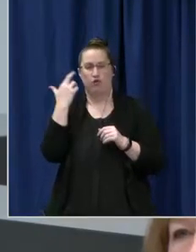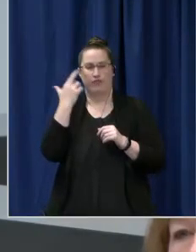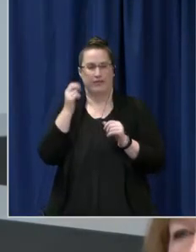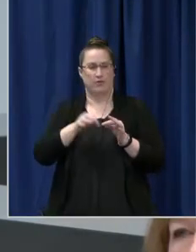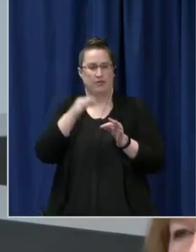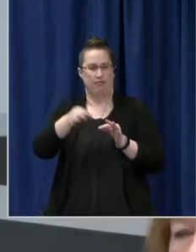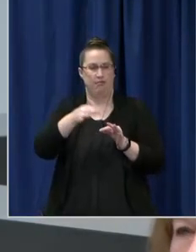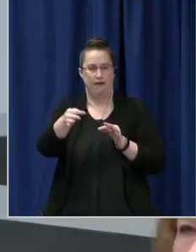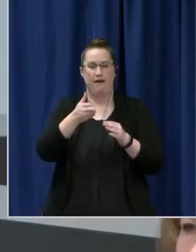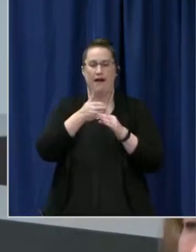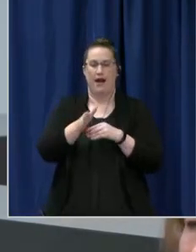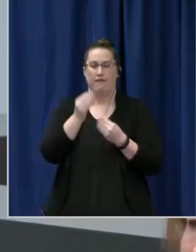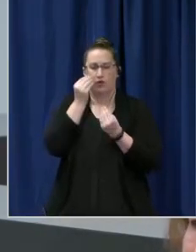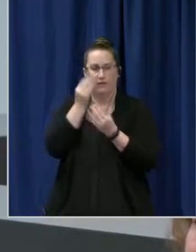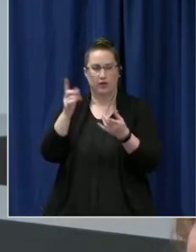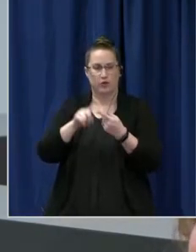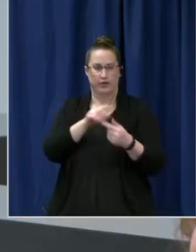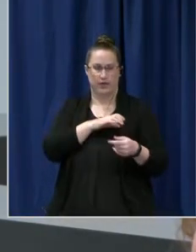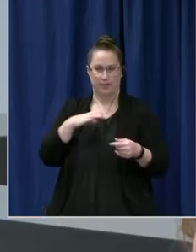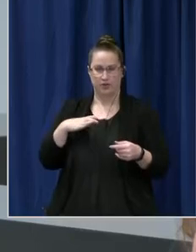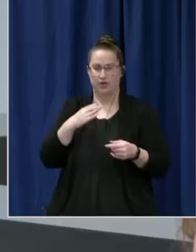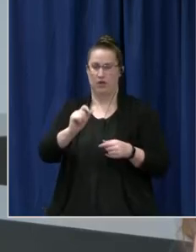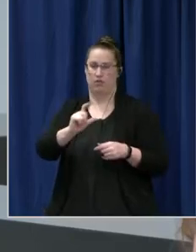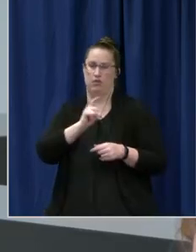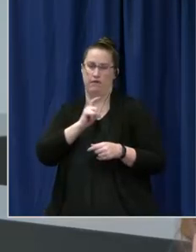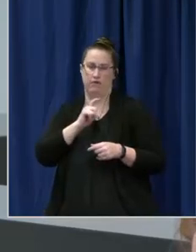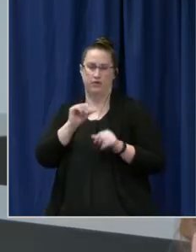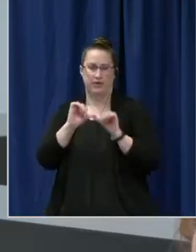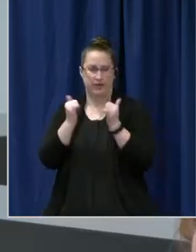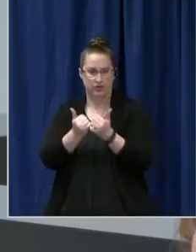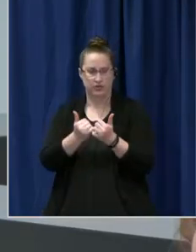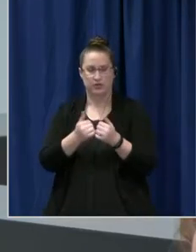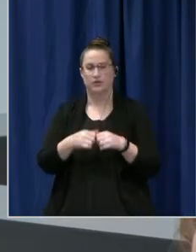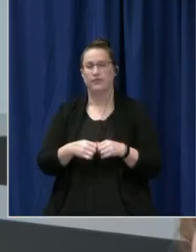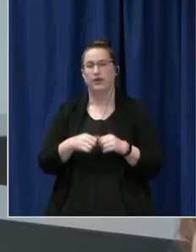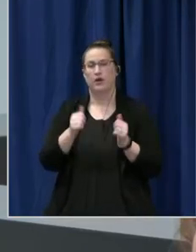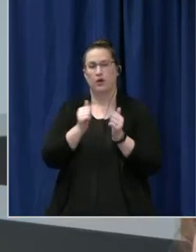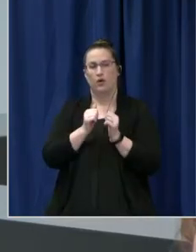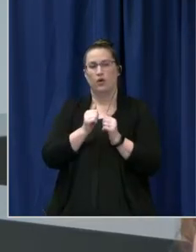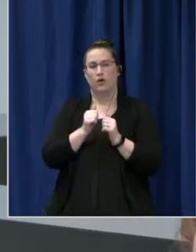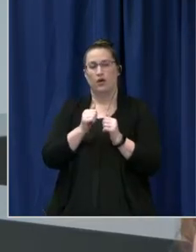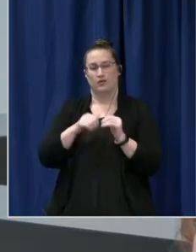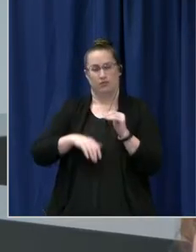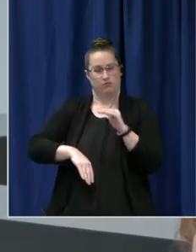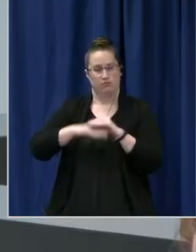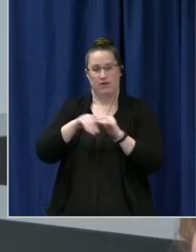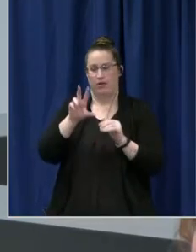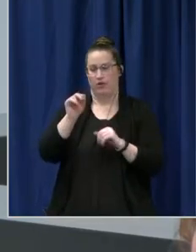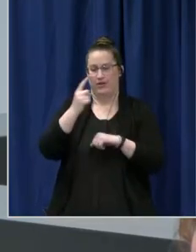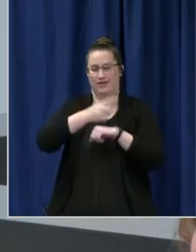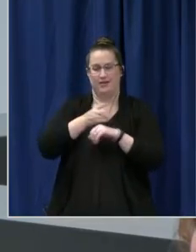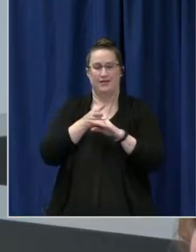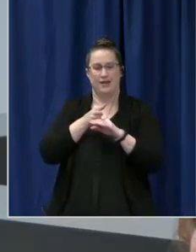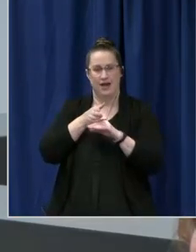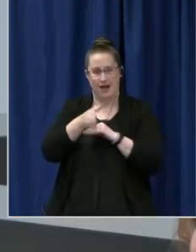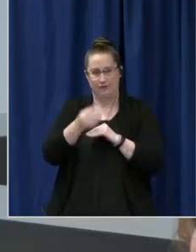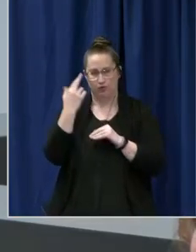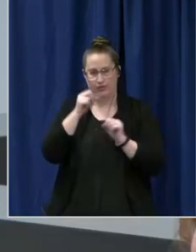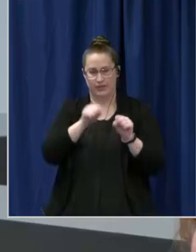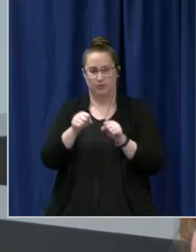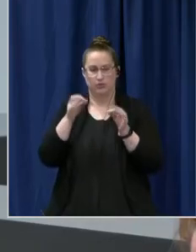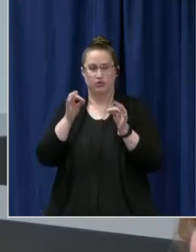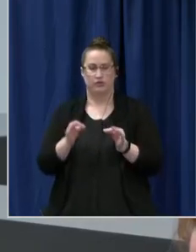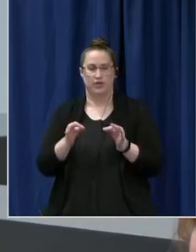after notification to the Commission and law enforcement agencies, but in no case later than 30 days after reasonable determination